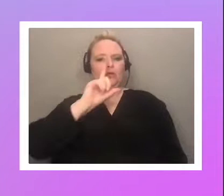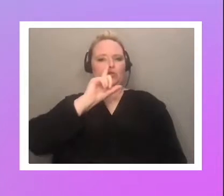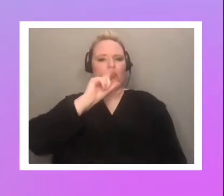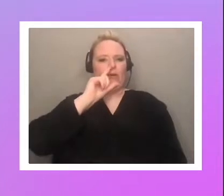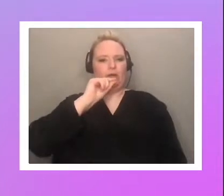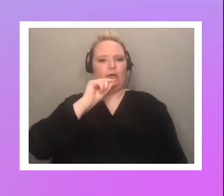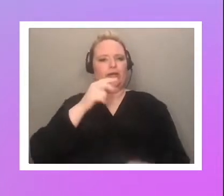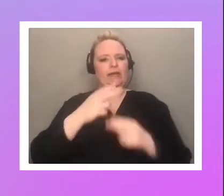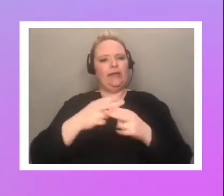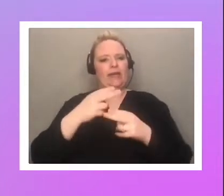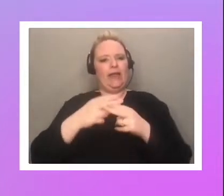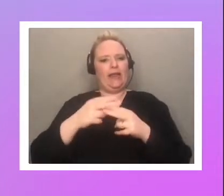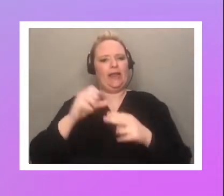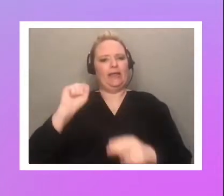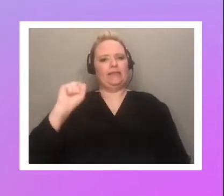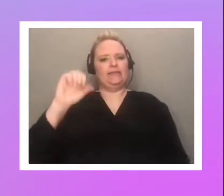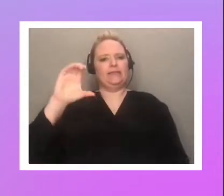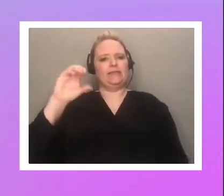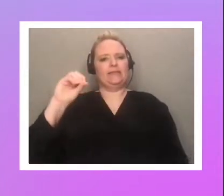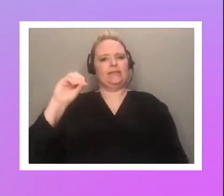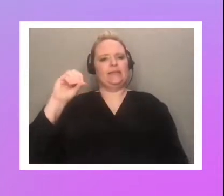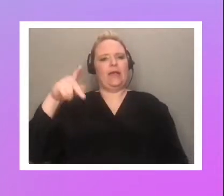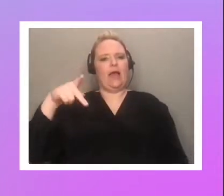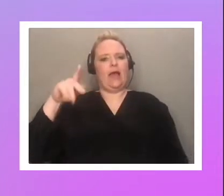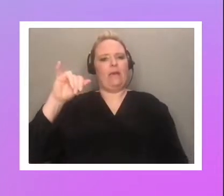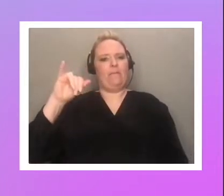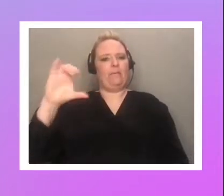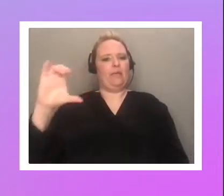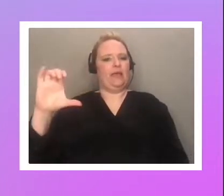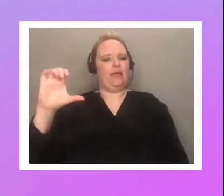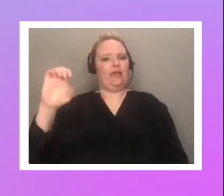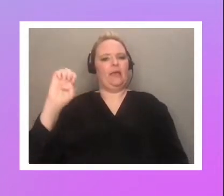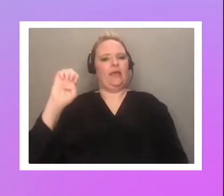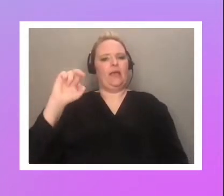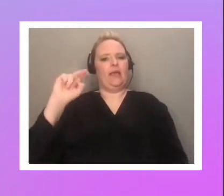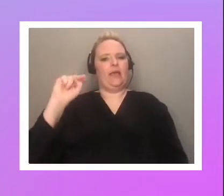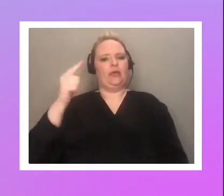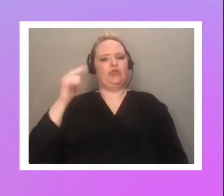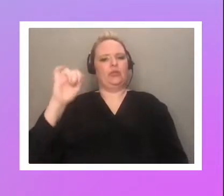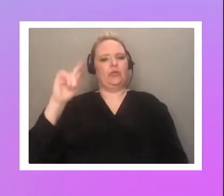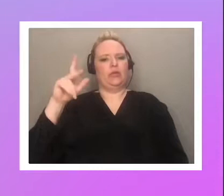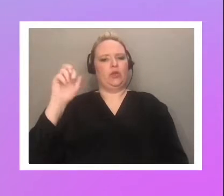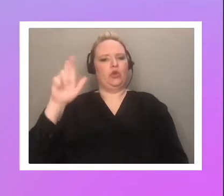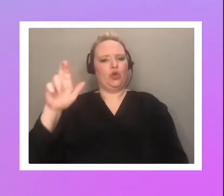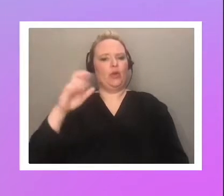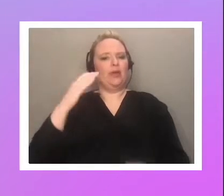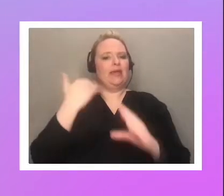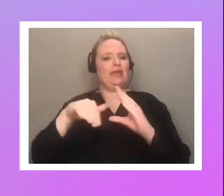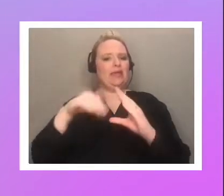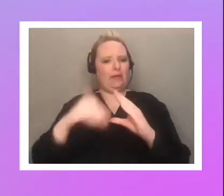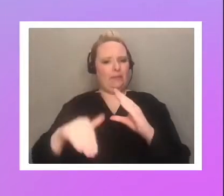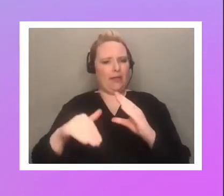handle is Scopic Engineer. By email, contact at